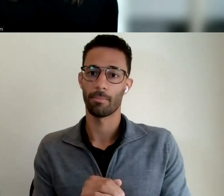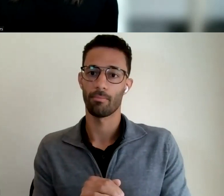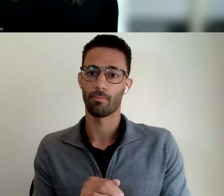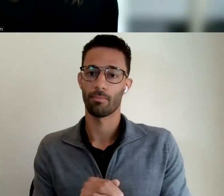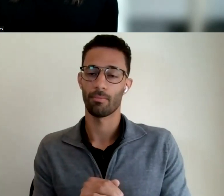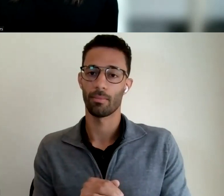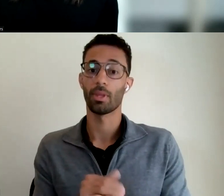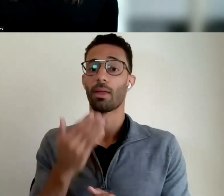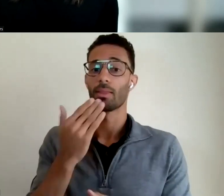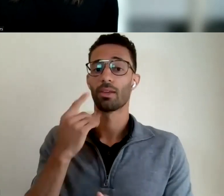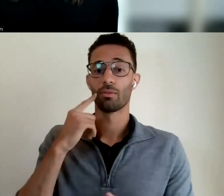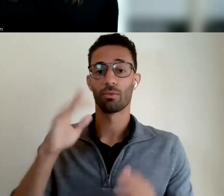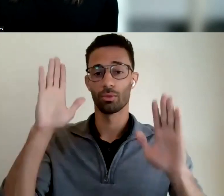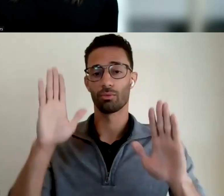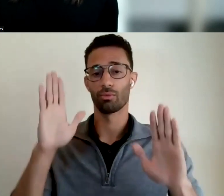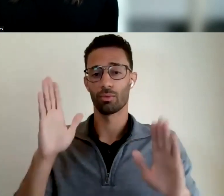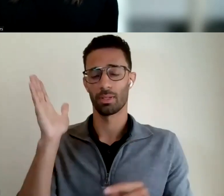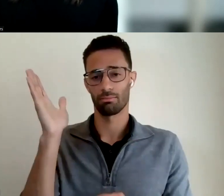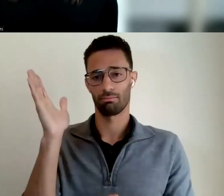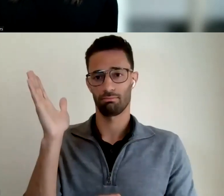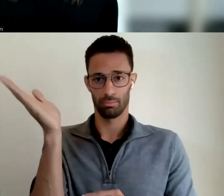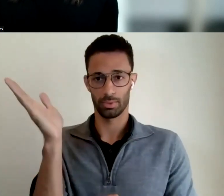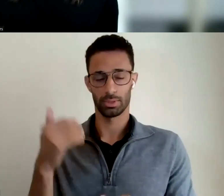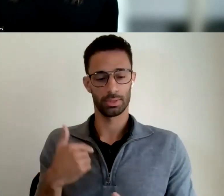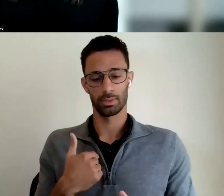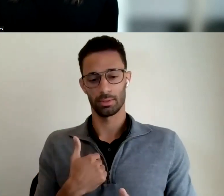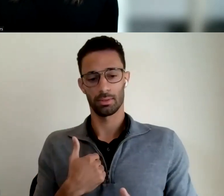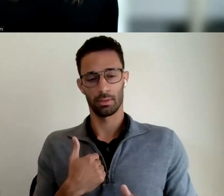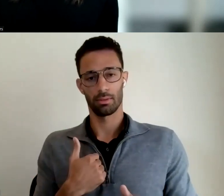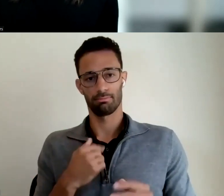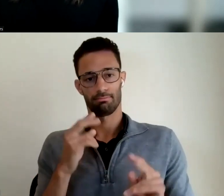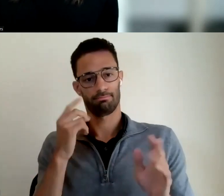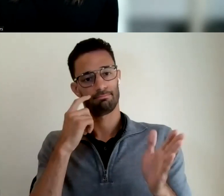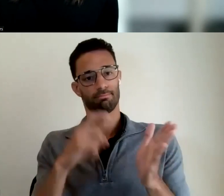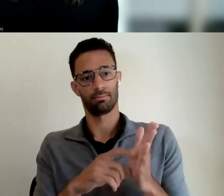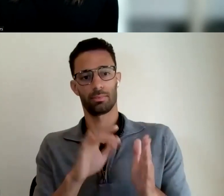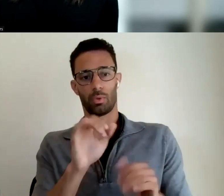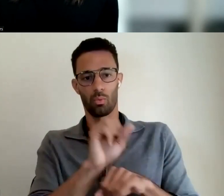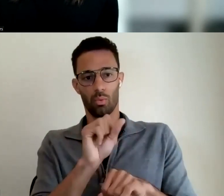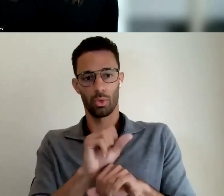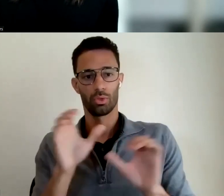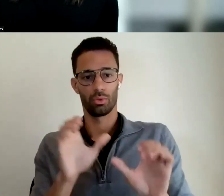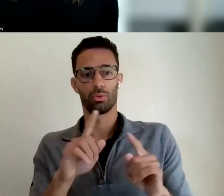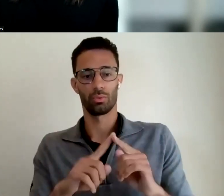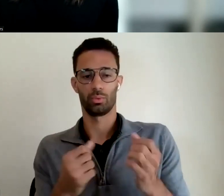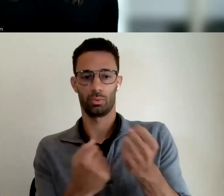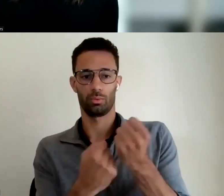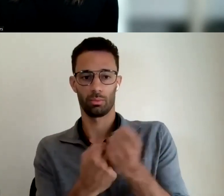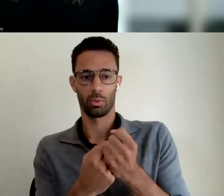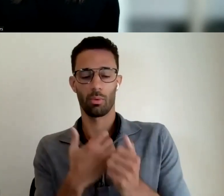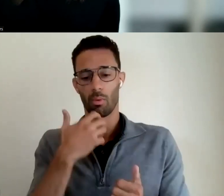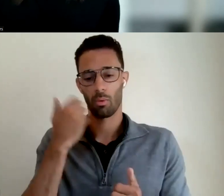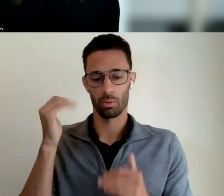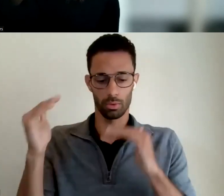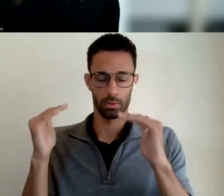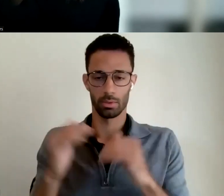Really appreciate that work you're all doing to support older adults. One of the things I was thinking as you were talking